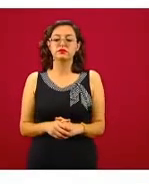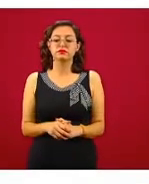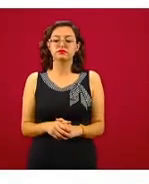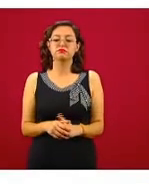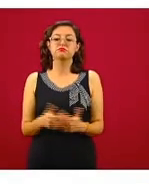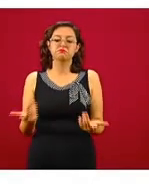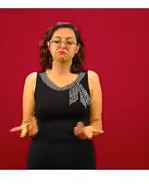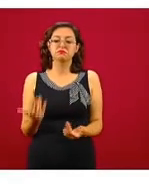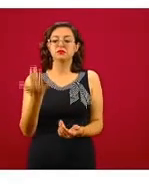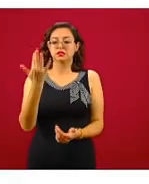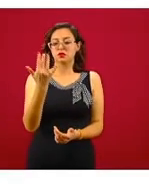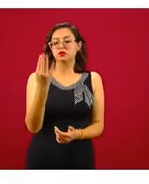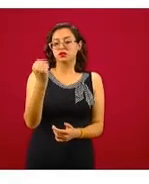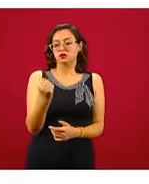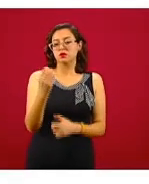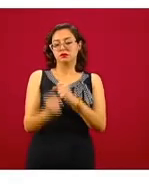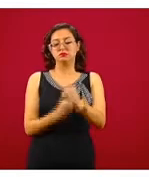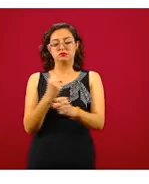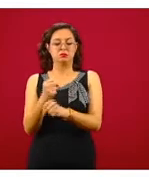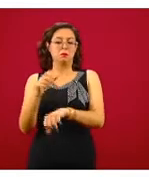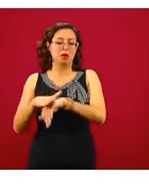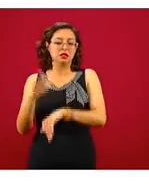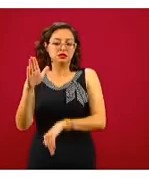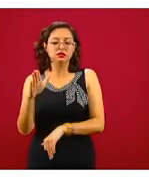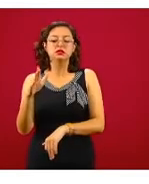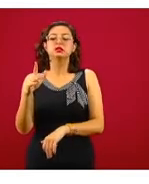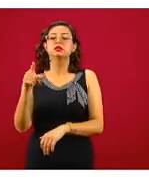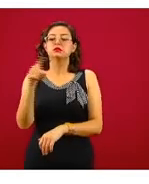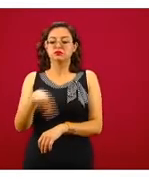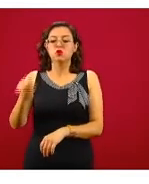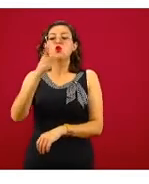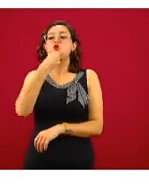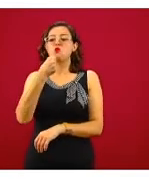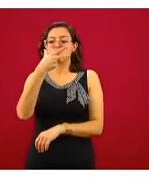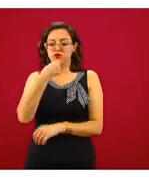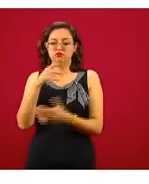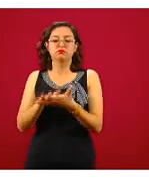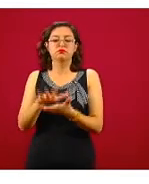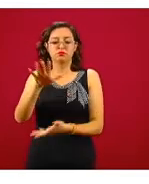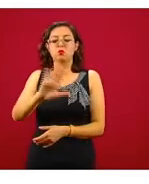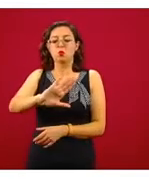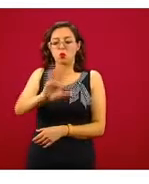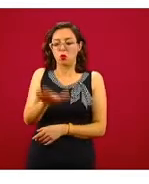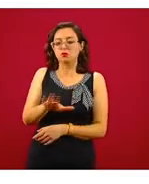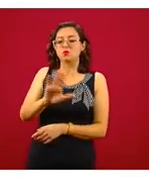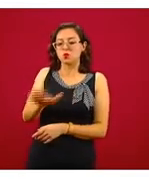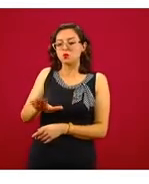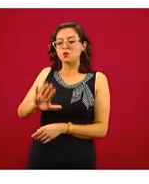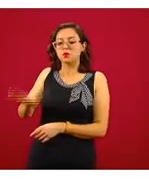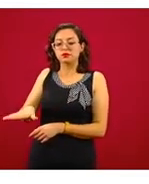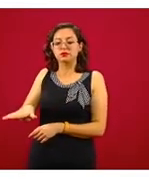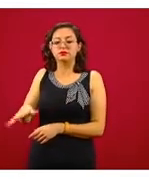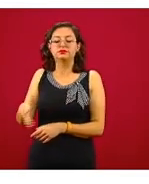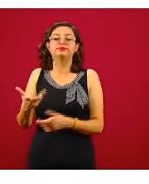confirmed cases. Now we are showing the fatality distribution per sex and per